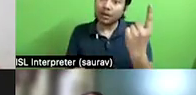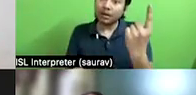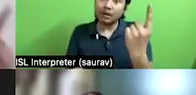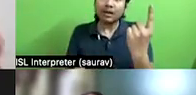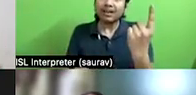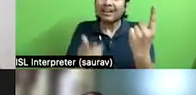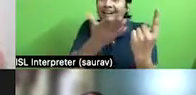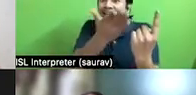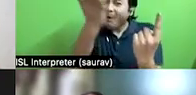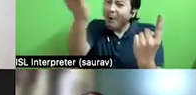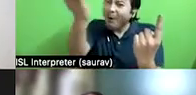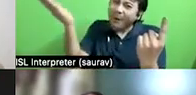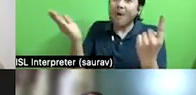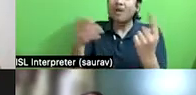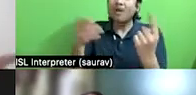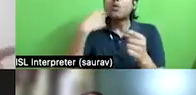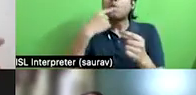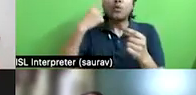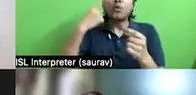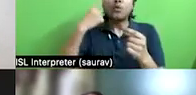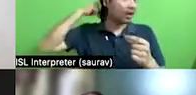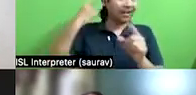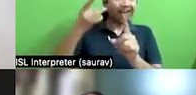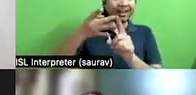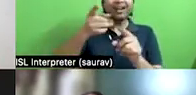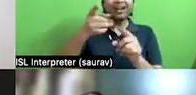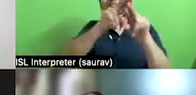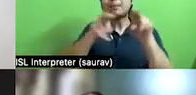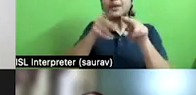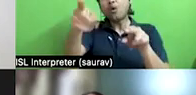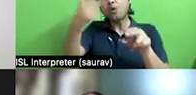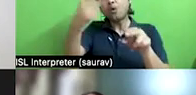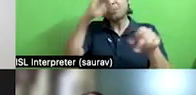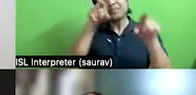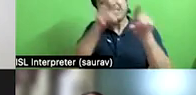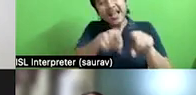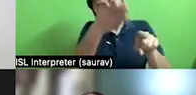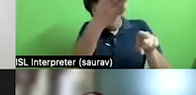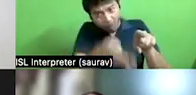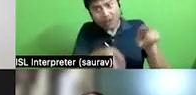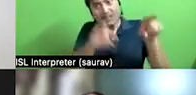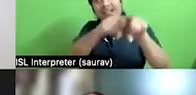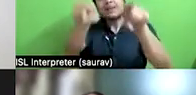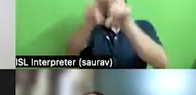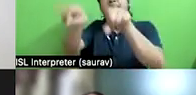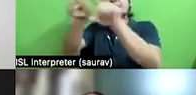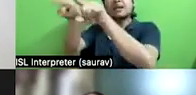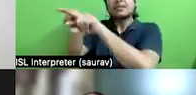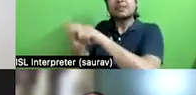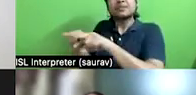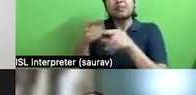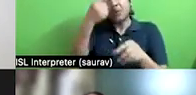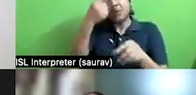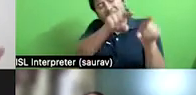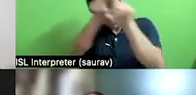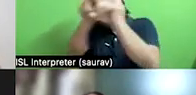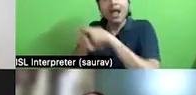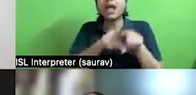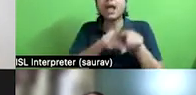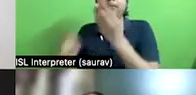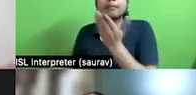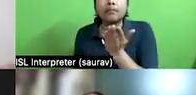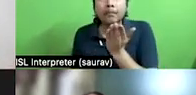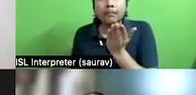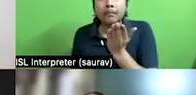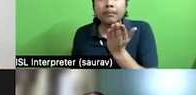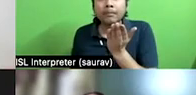happens again and again and again for many families. And because of that, each of these families are going